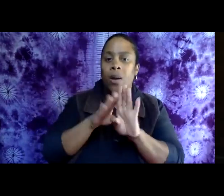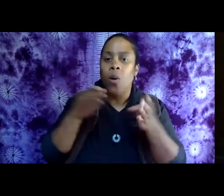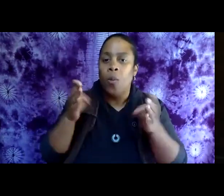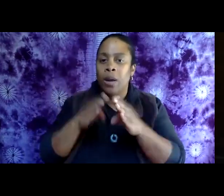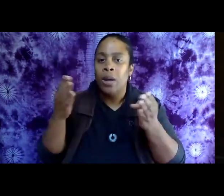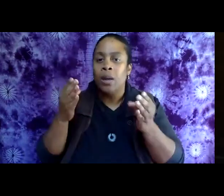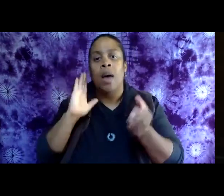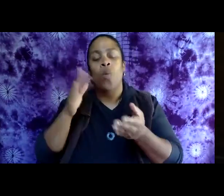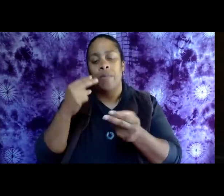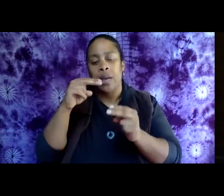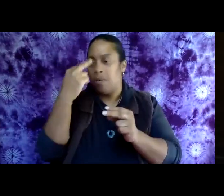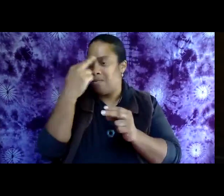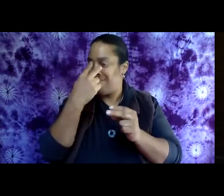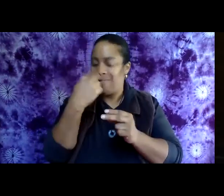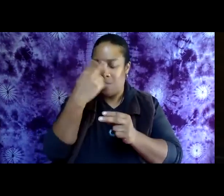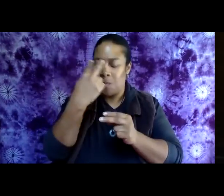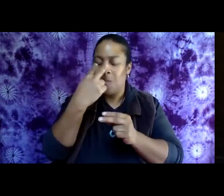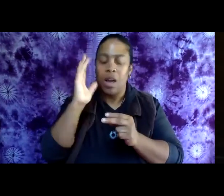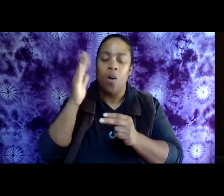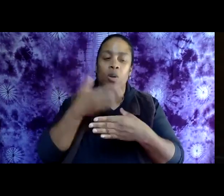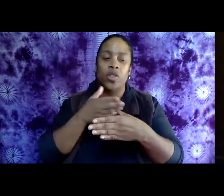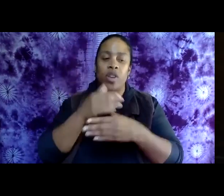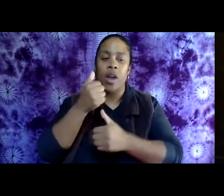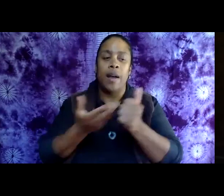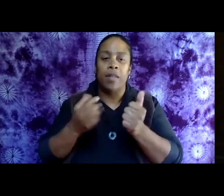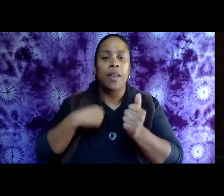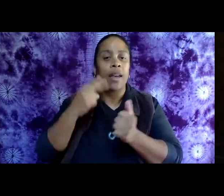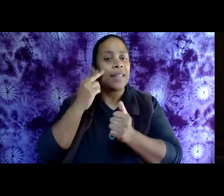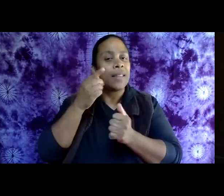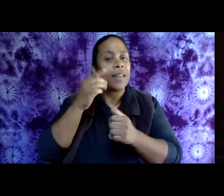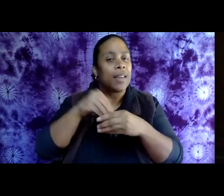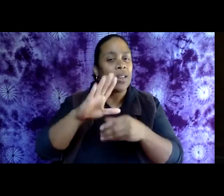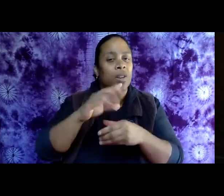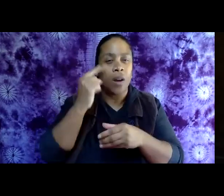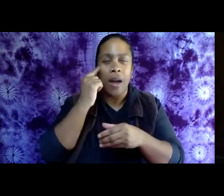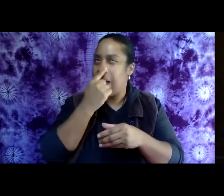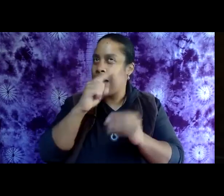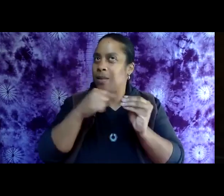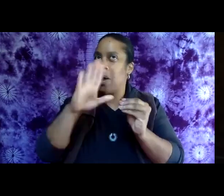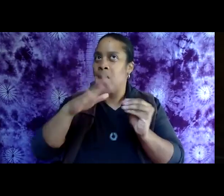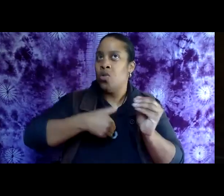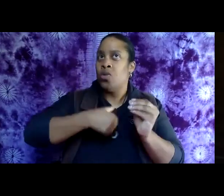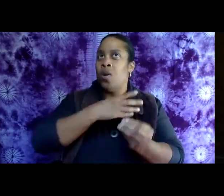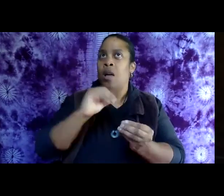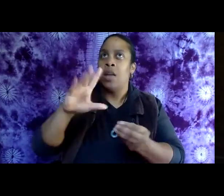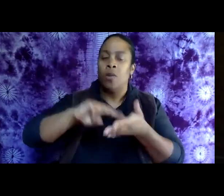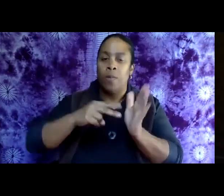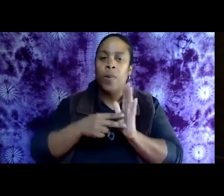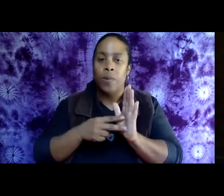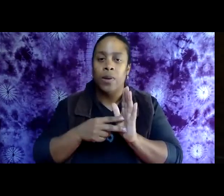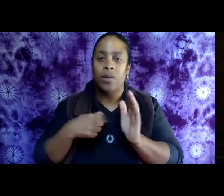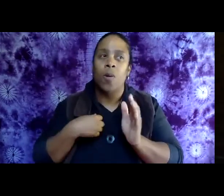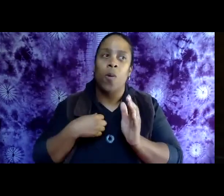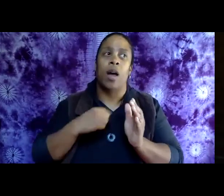eyes, whatever we do. And I'm happy to share all that I see in your eyes and share about your soul and your purpose. I love to apply this to career path and matchmaking